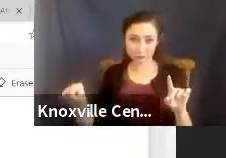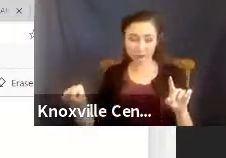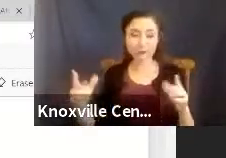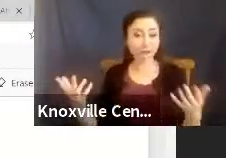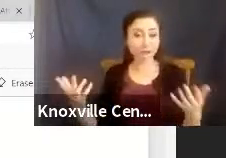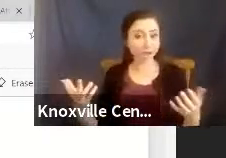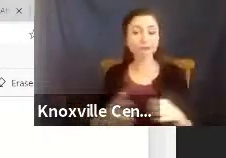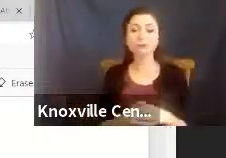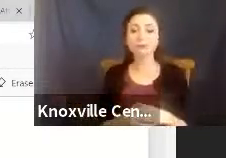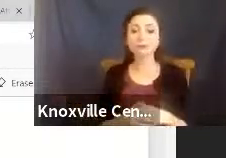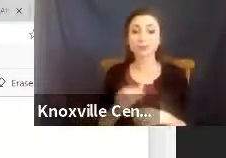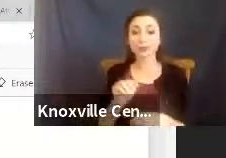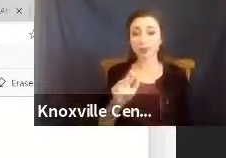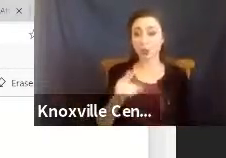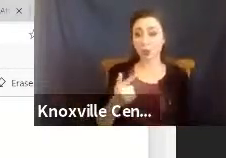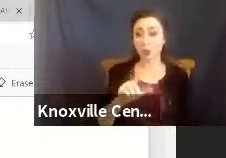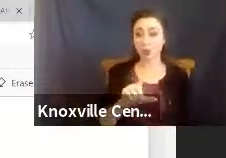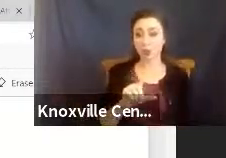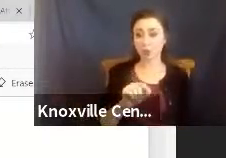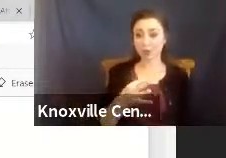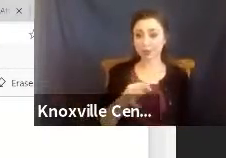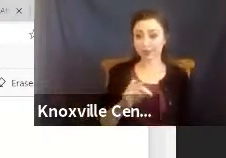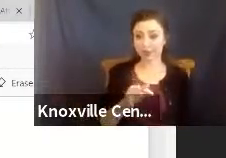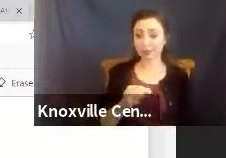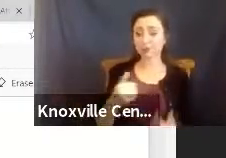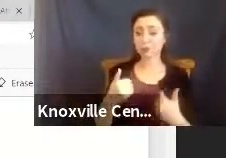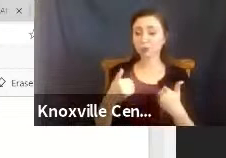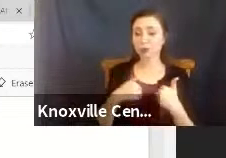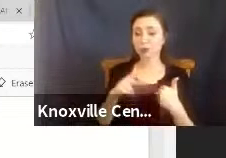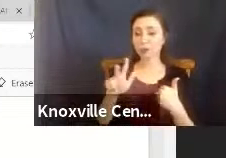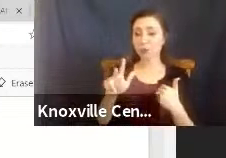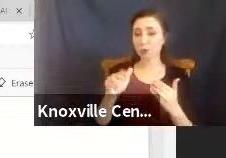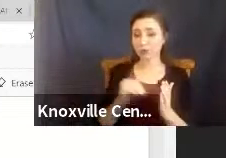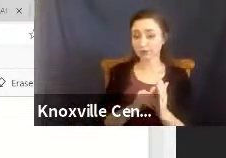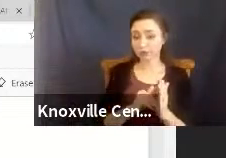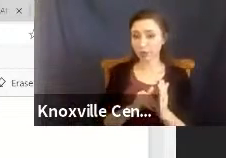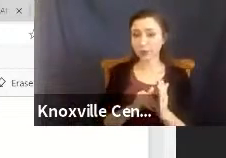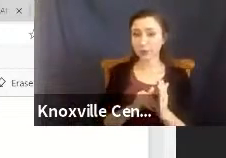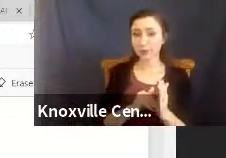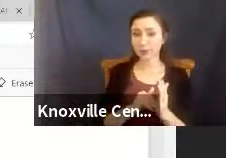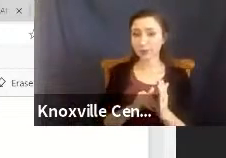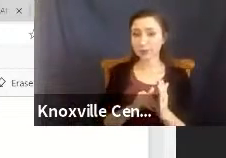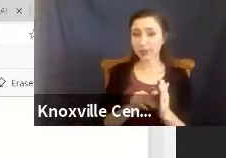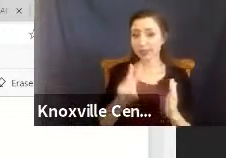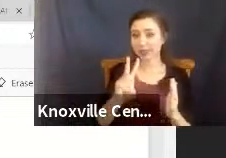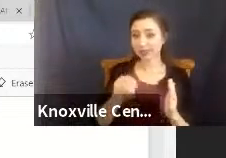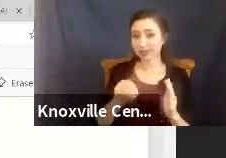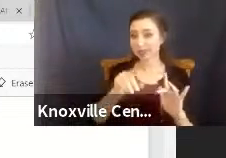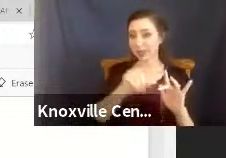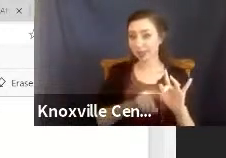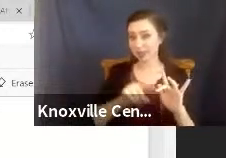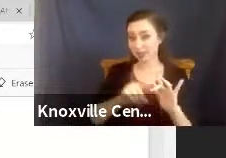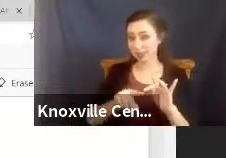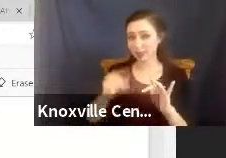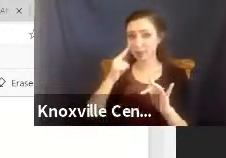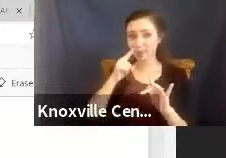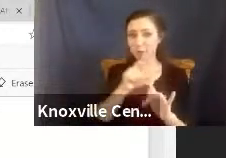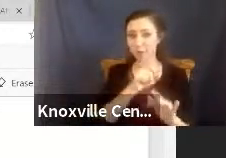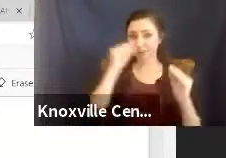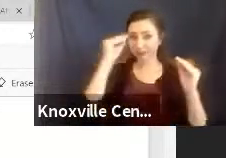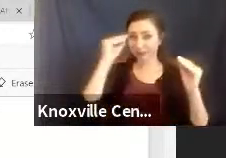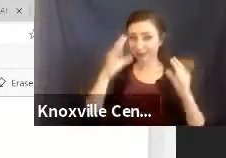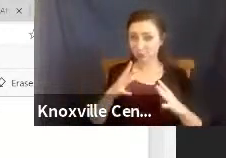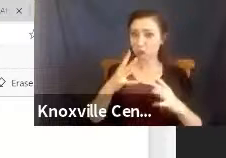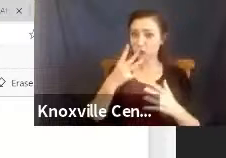2020. So in August 2019, there were 3,060 absences. And in September